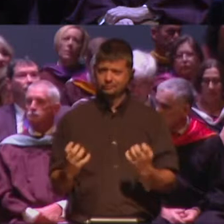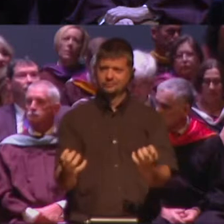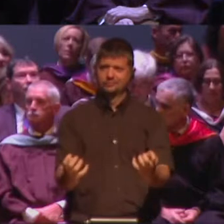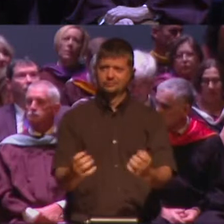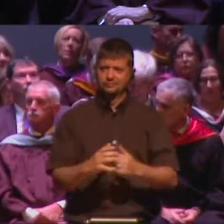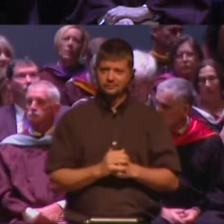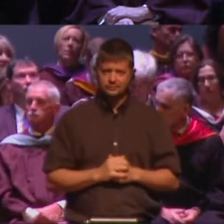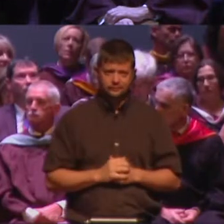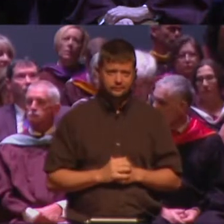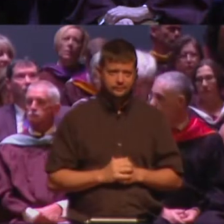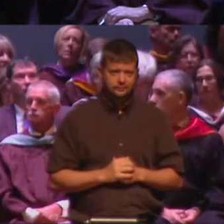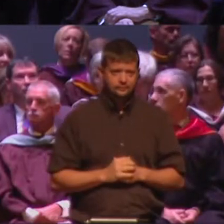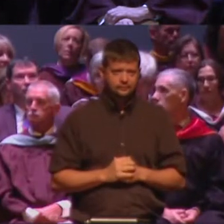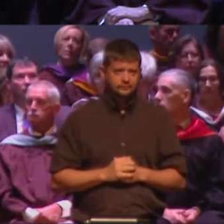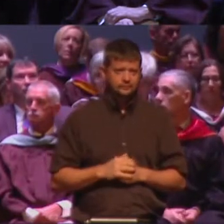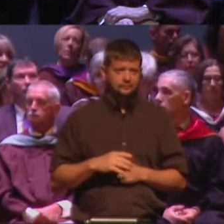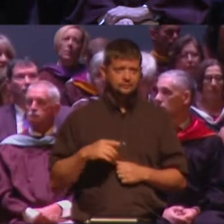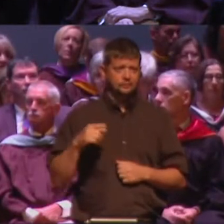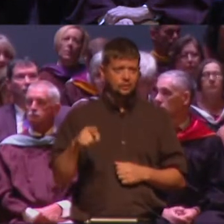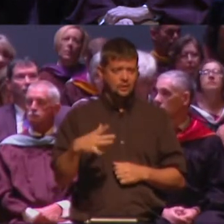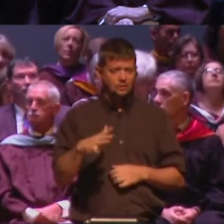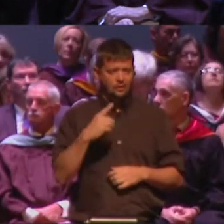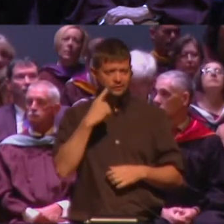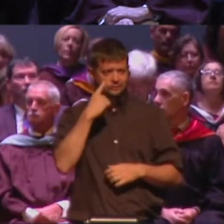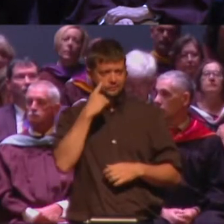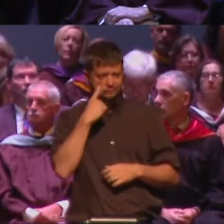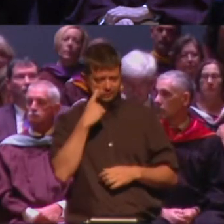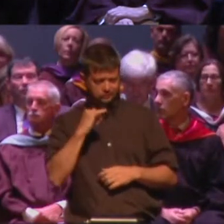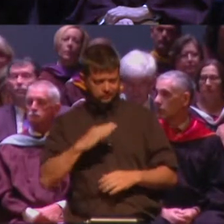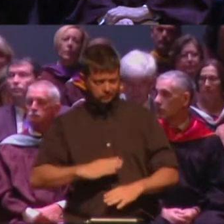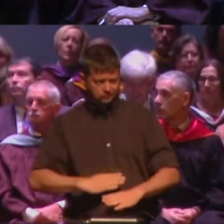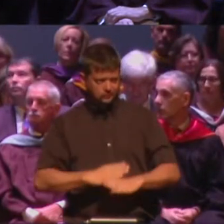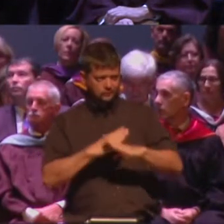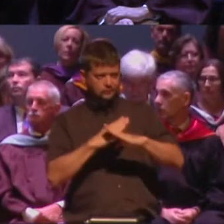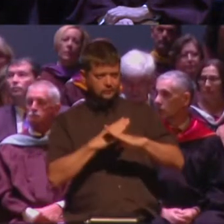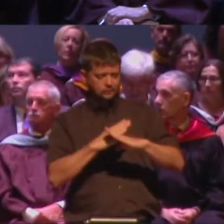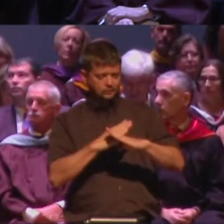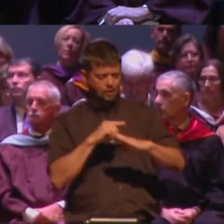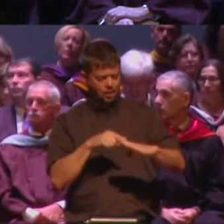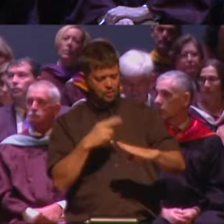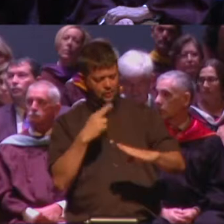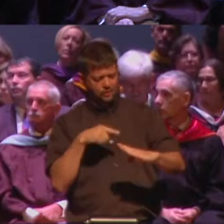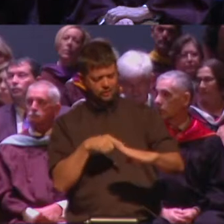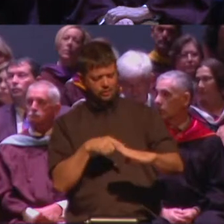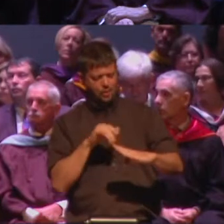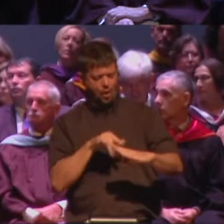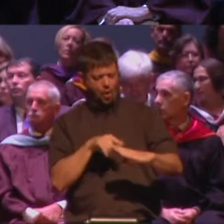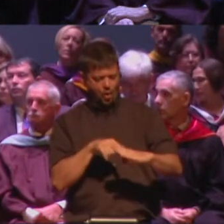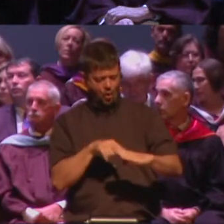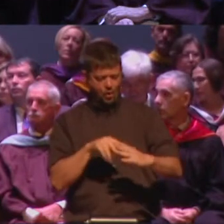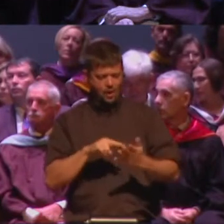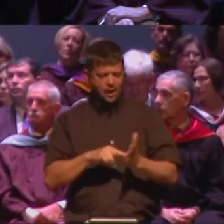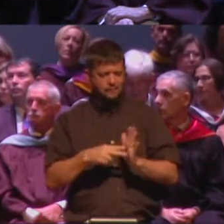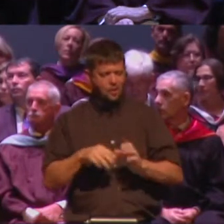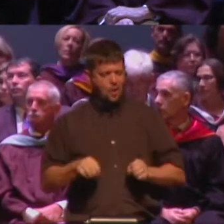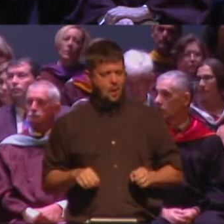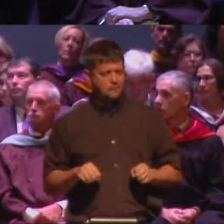today. You've seen an obstacle, and you realized that it was simply an opportunity in